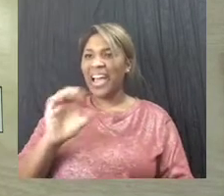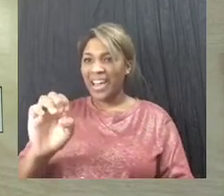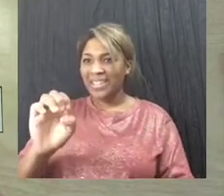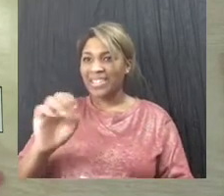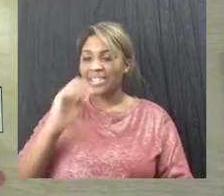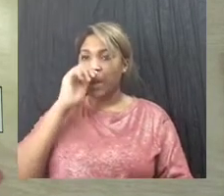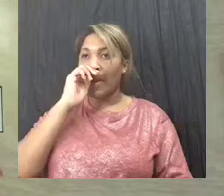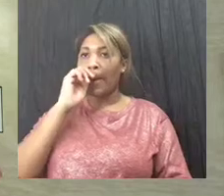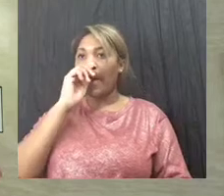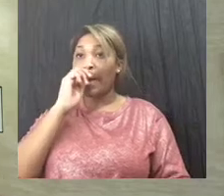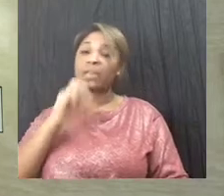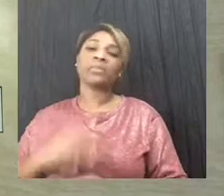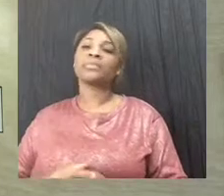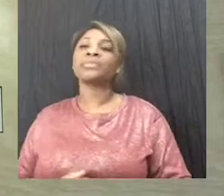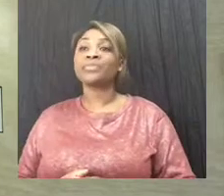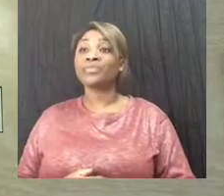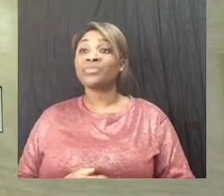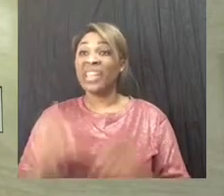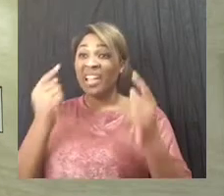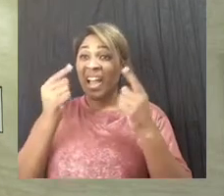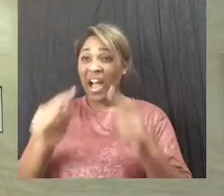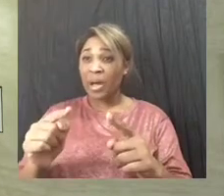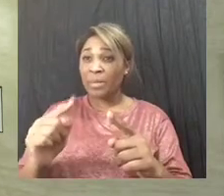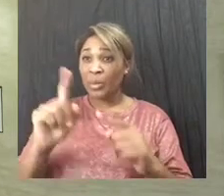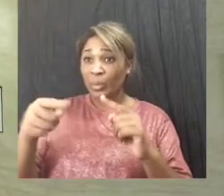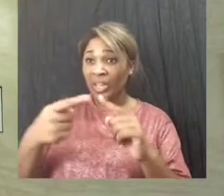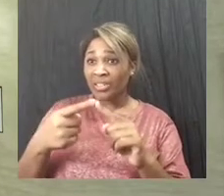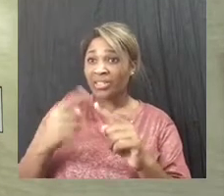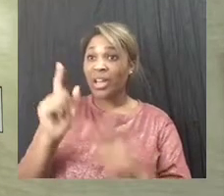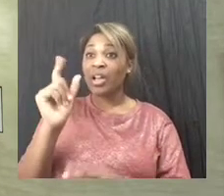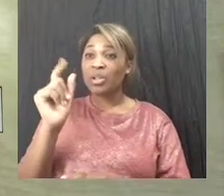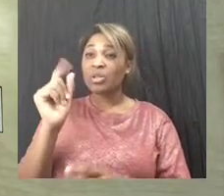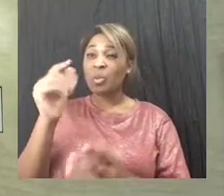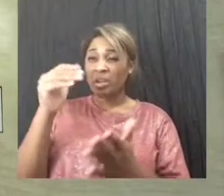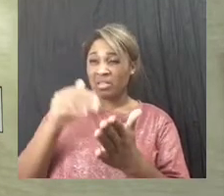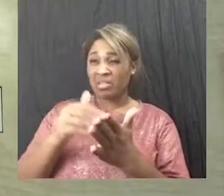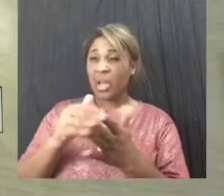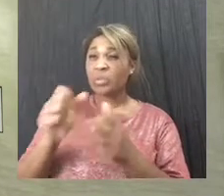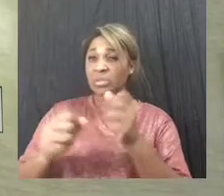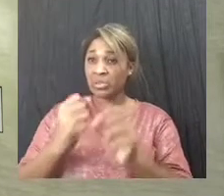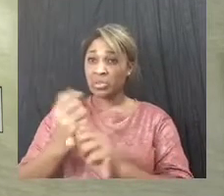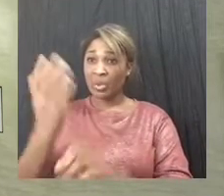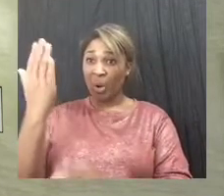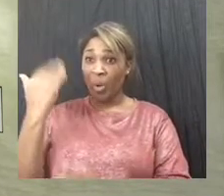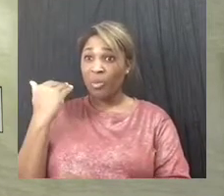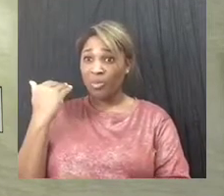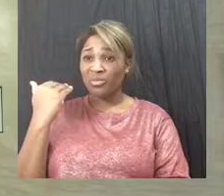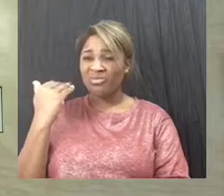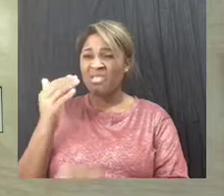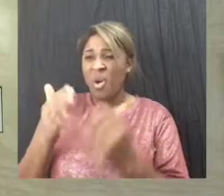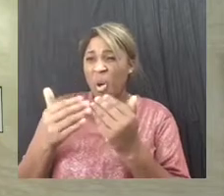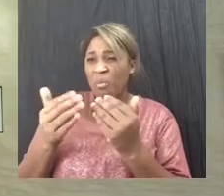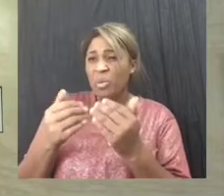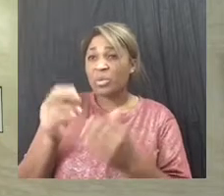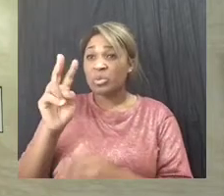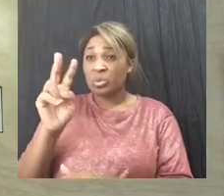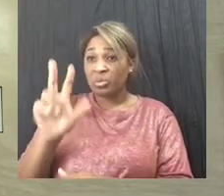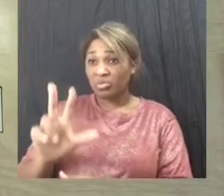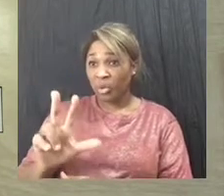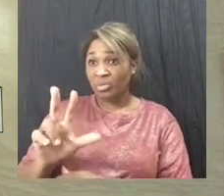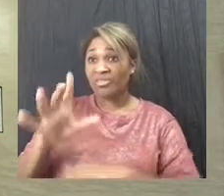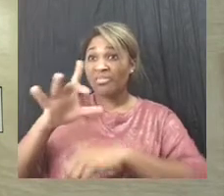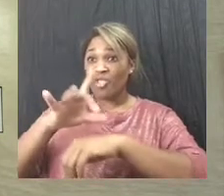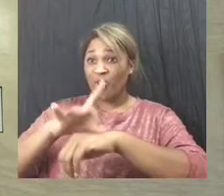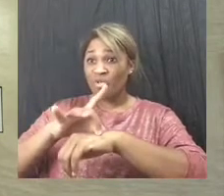So this happened about 20,000 years ago, that almost 2/3 of the Earth was covered